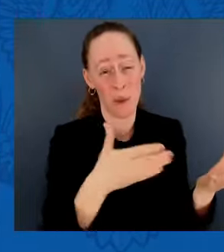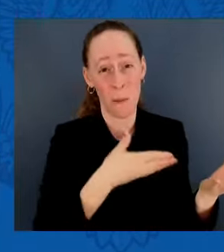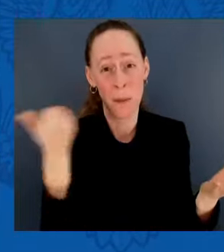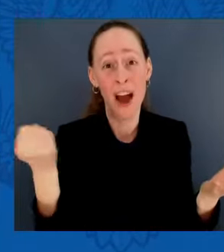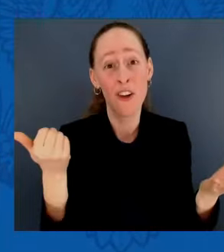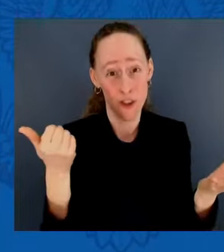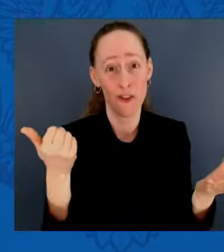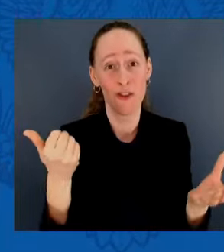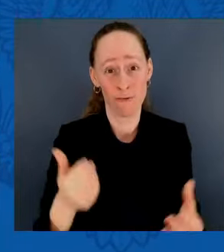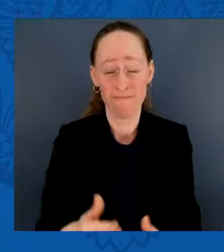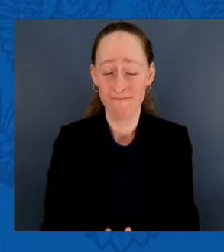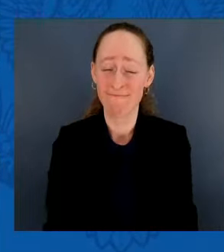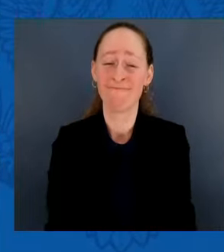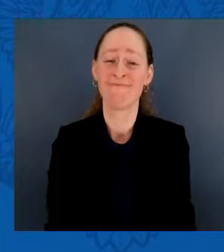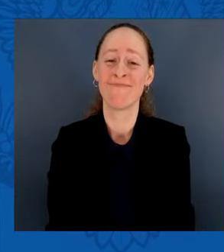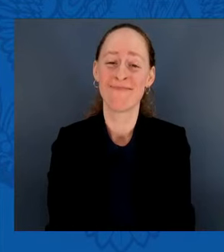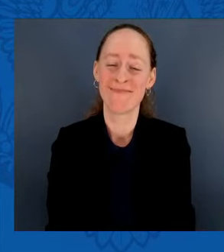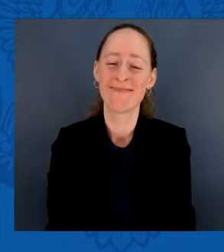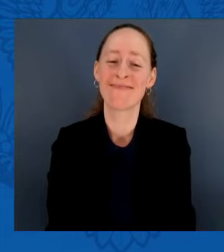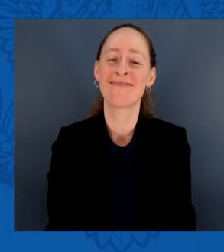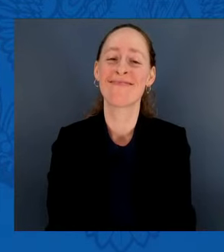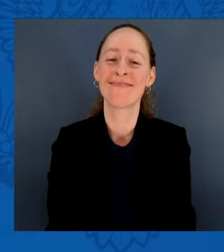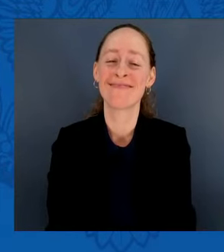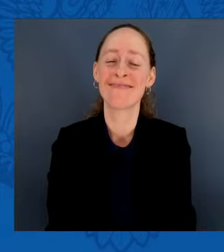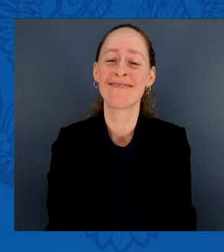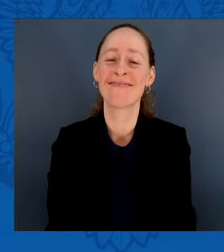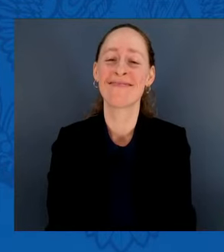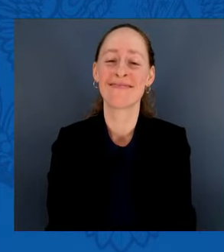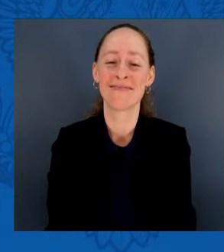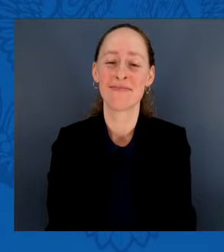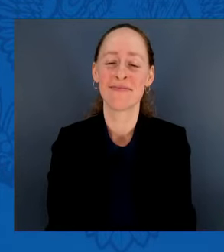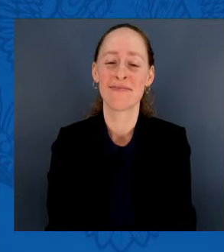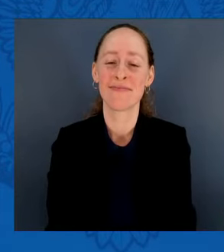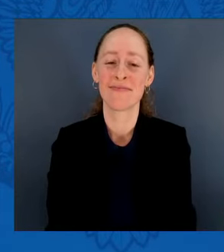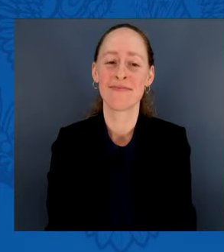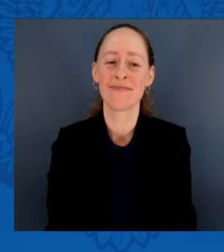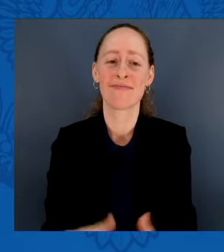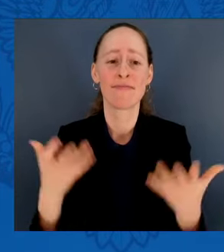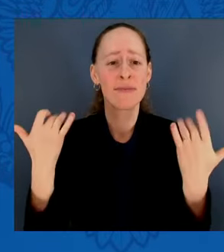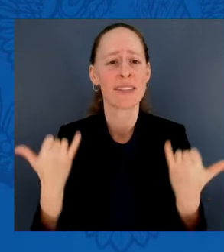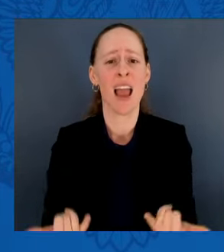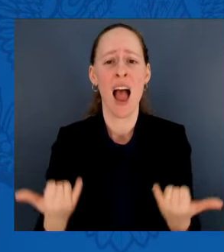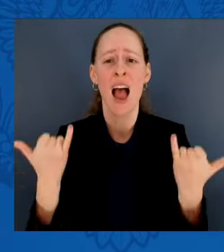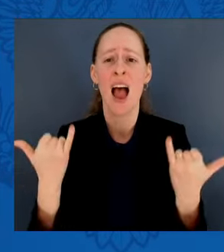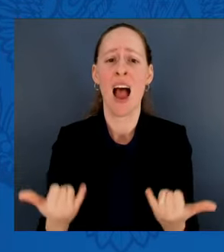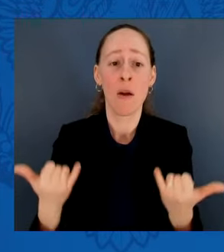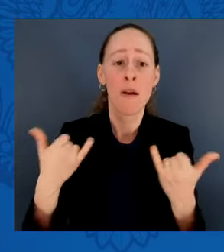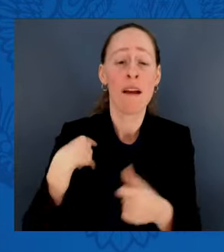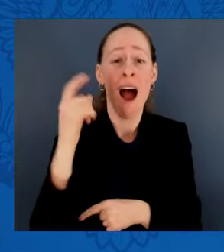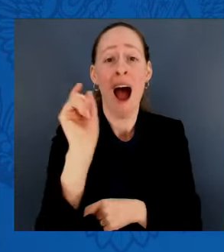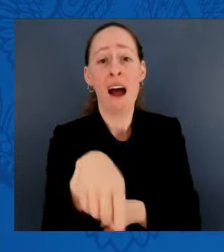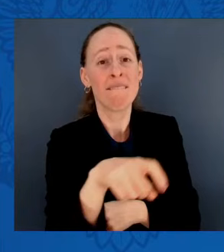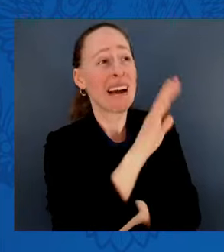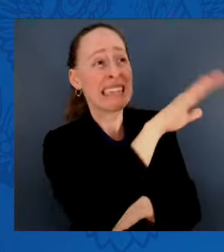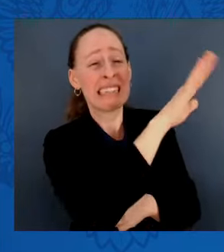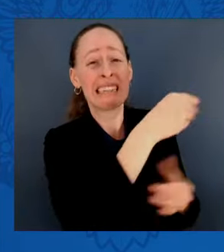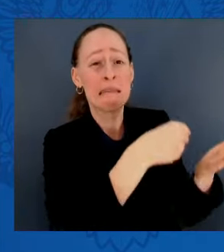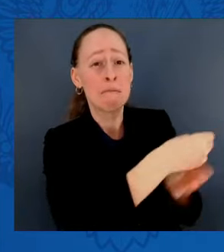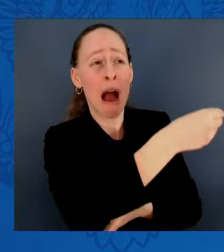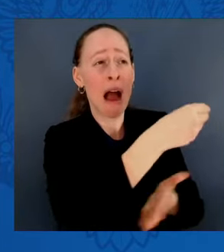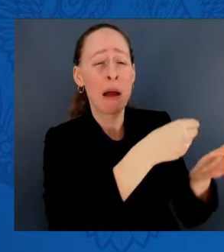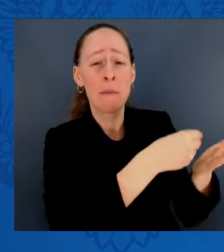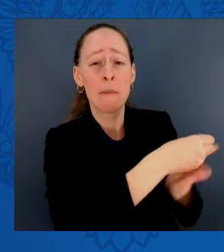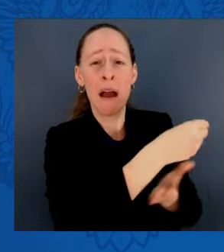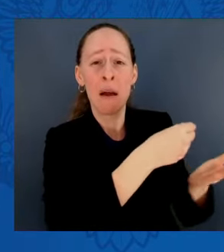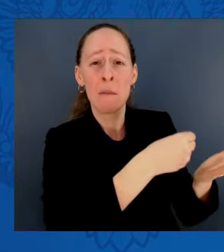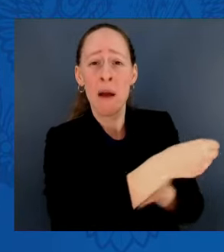And now, instead of importing foreign products and exporting American jobs, we're exporting American products and creating